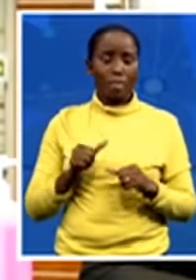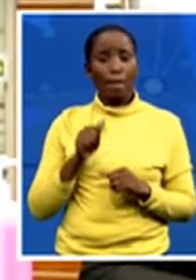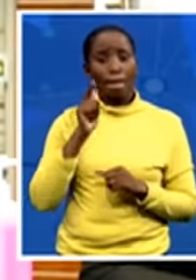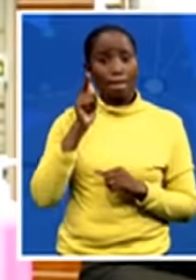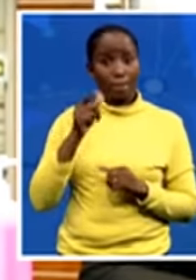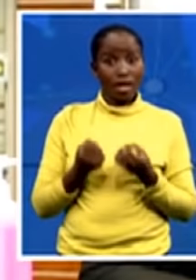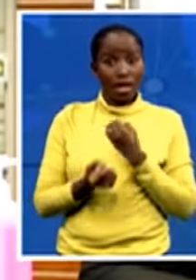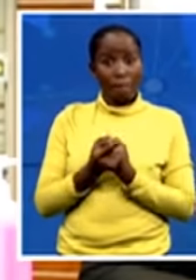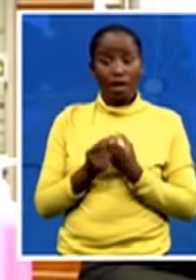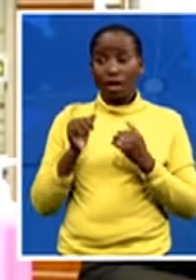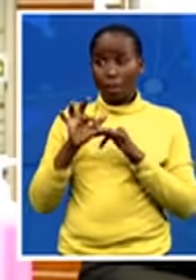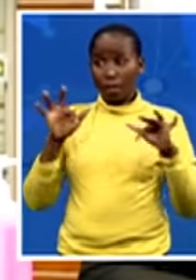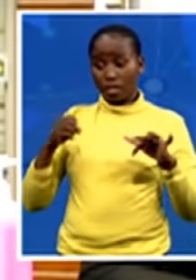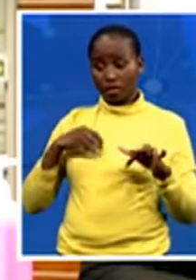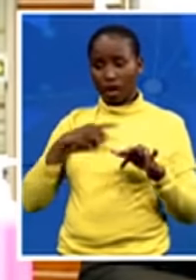Are there any,